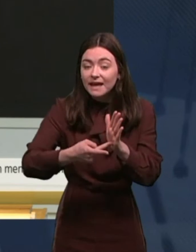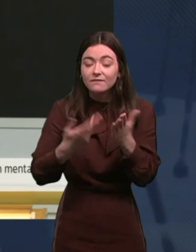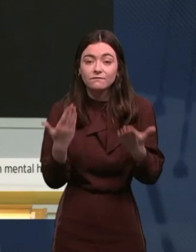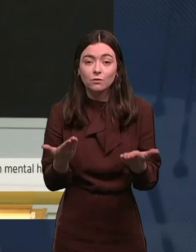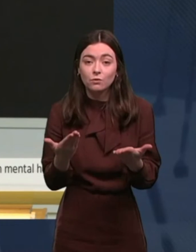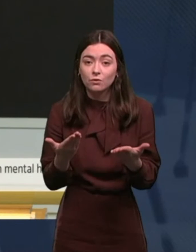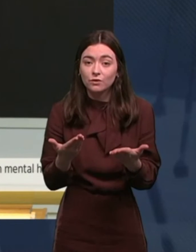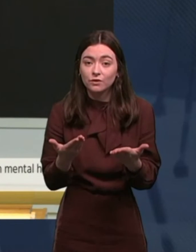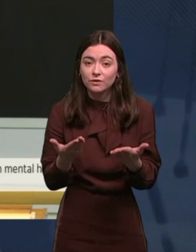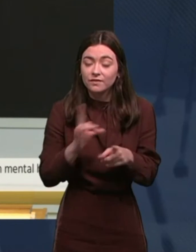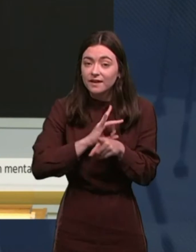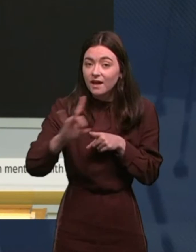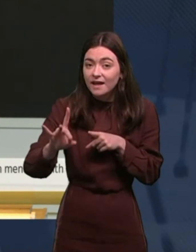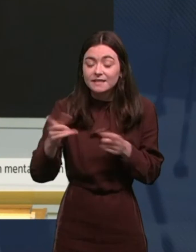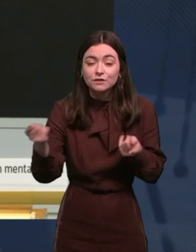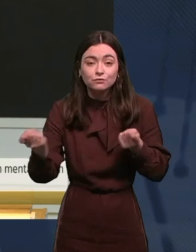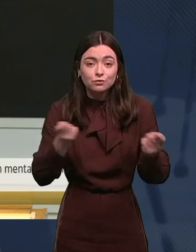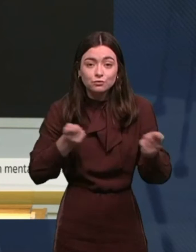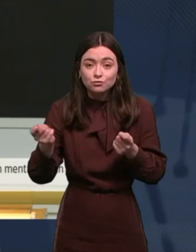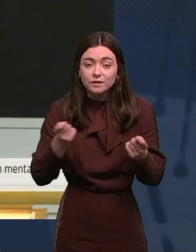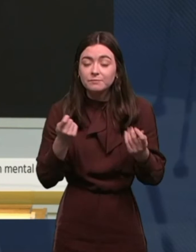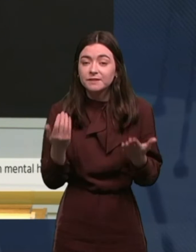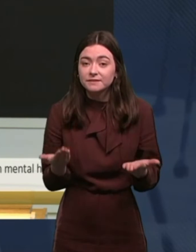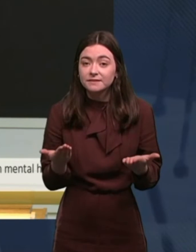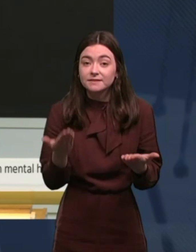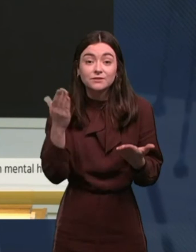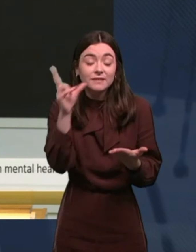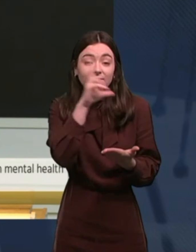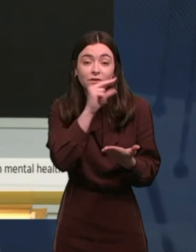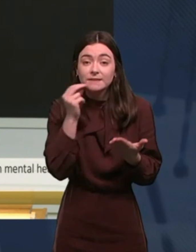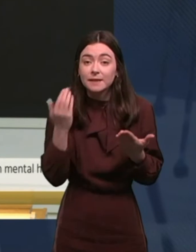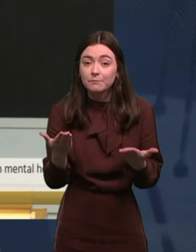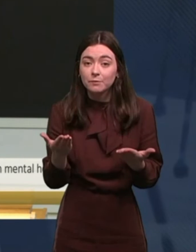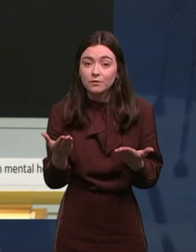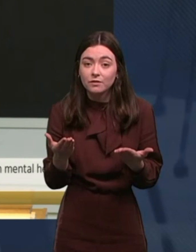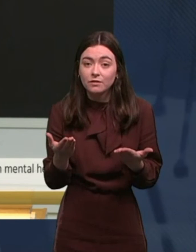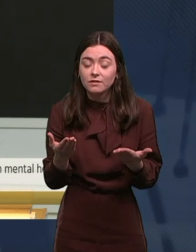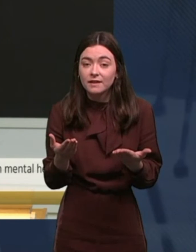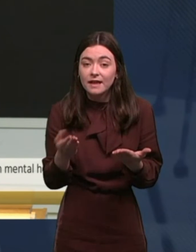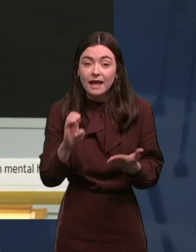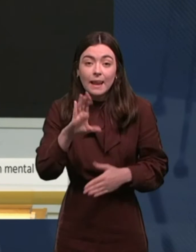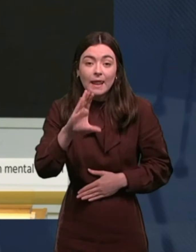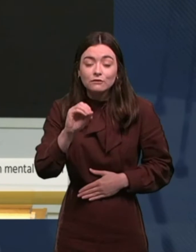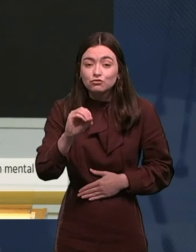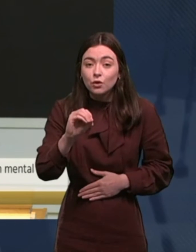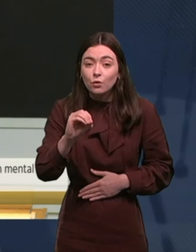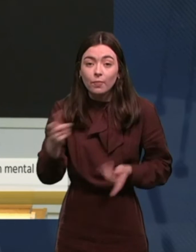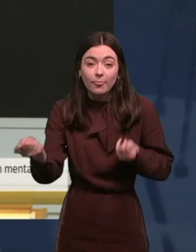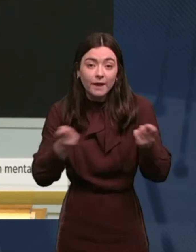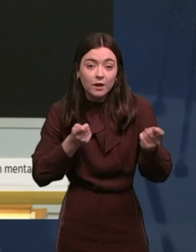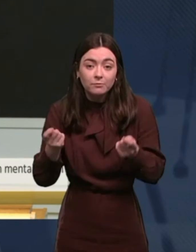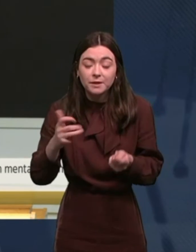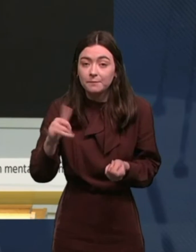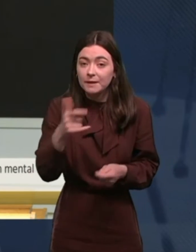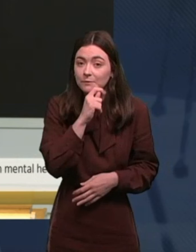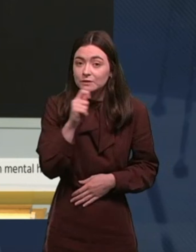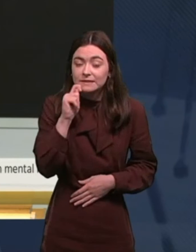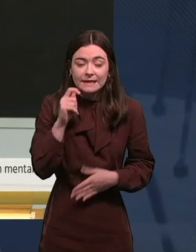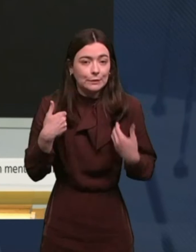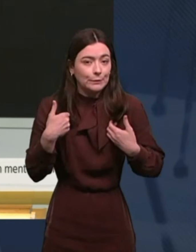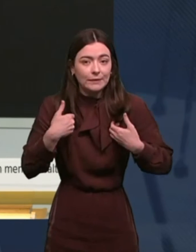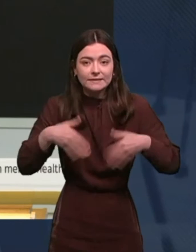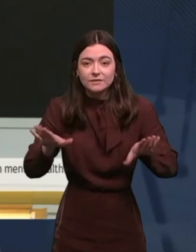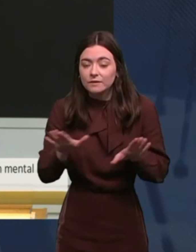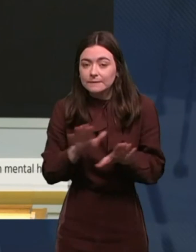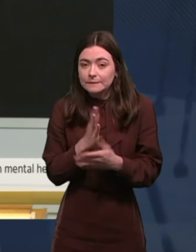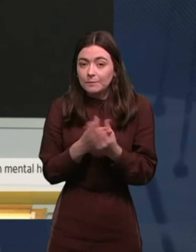type of treatment that you don't. So for example, electroconvulsive therapy, you might say, that's not